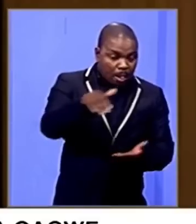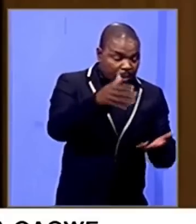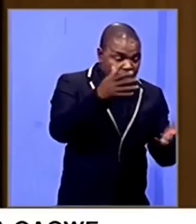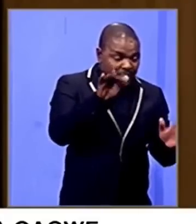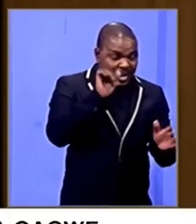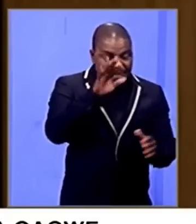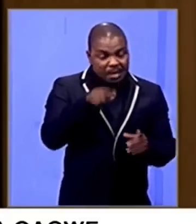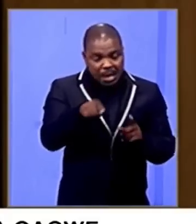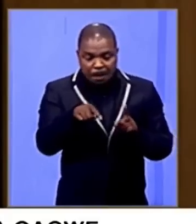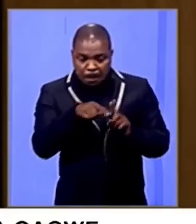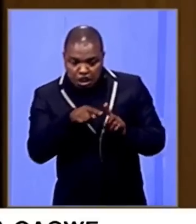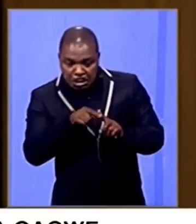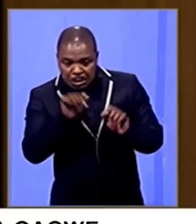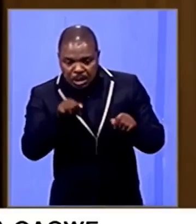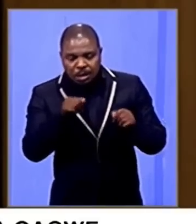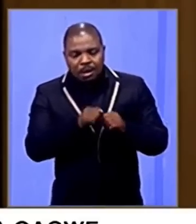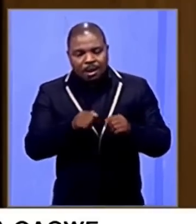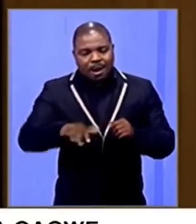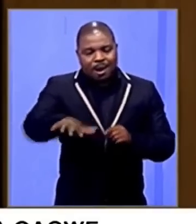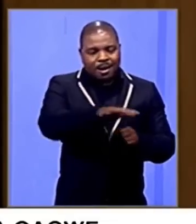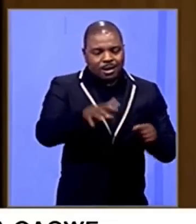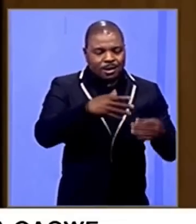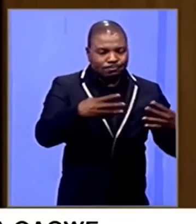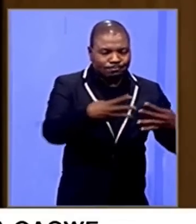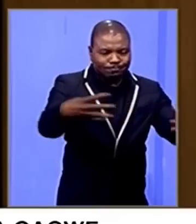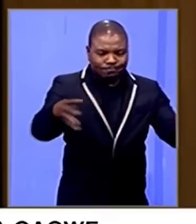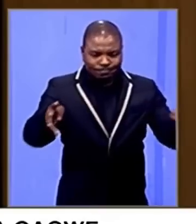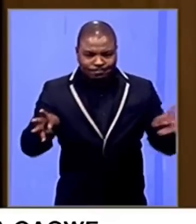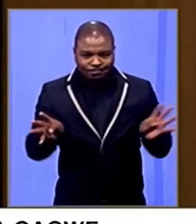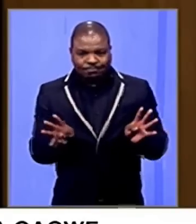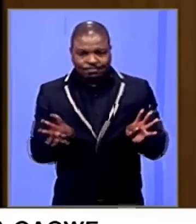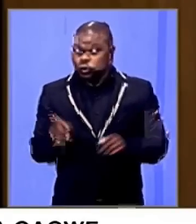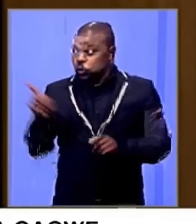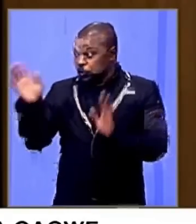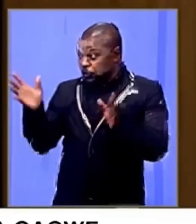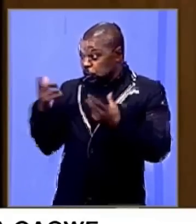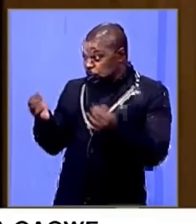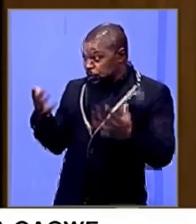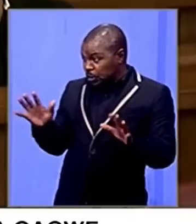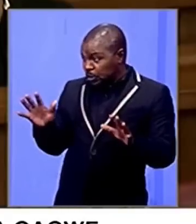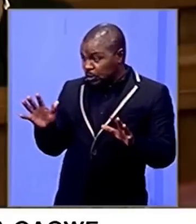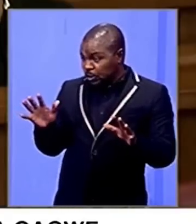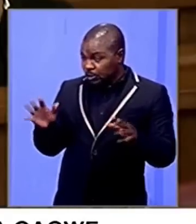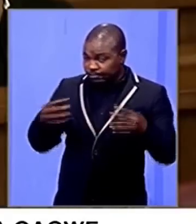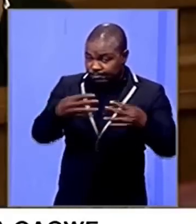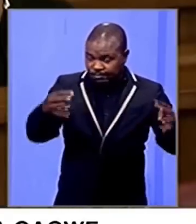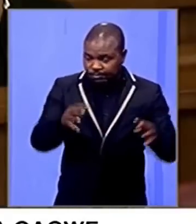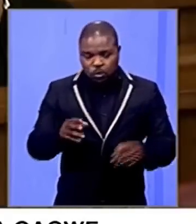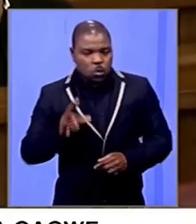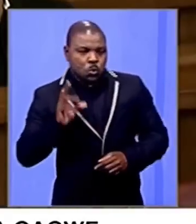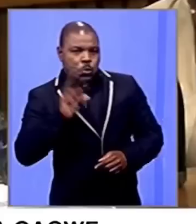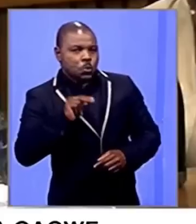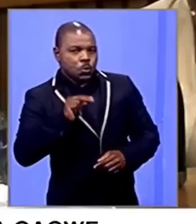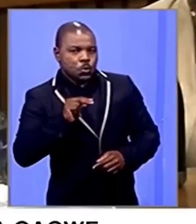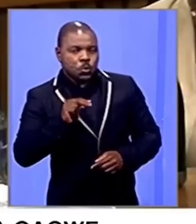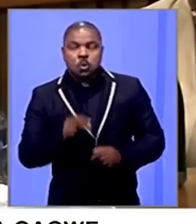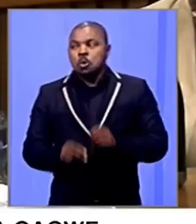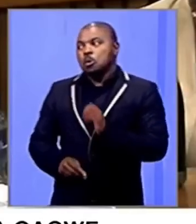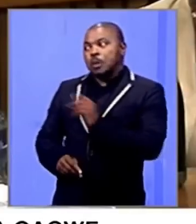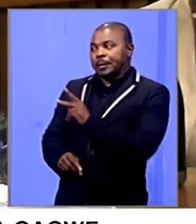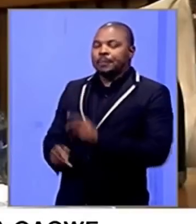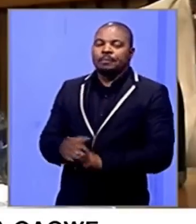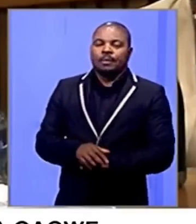is positive, you then cordon off the scene. Yeah, did you do that when you arrived at the crime scene? No. Okay.